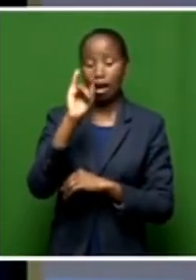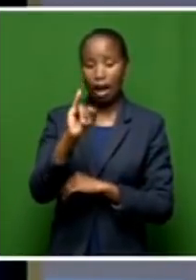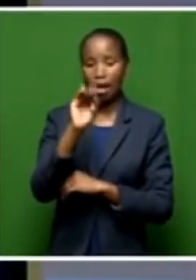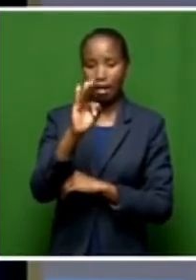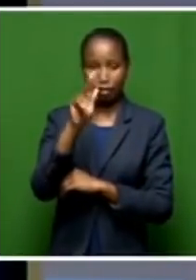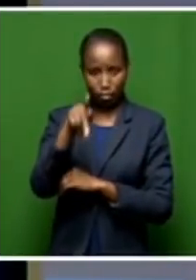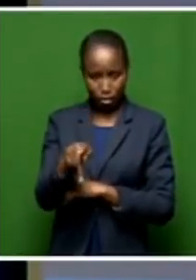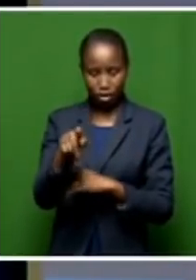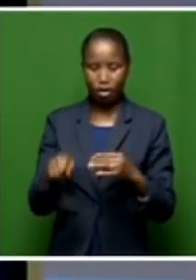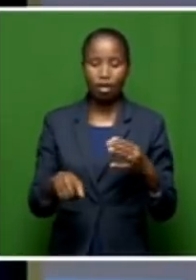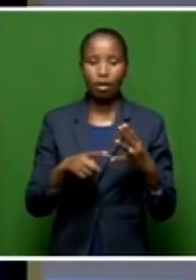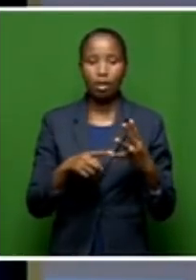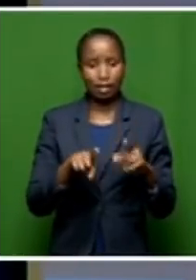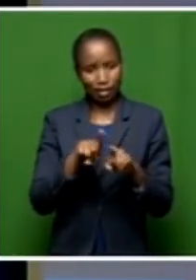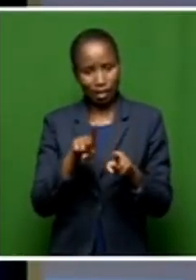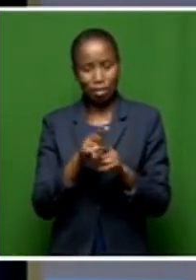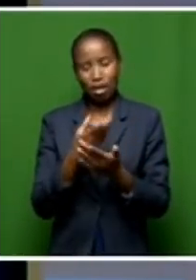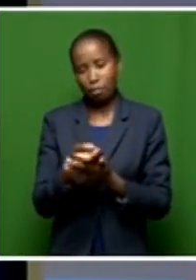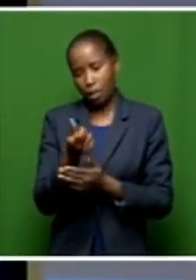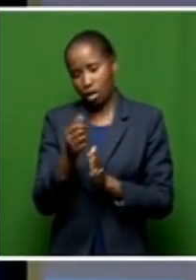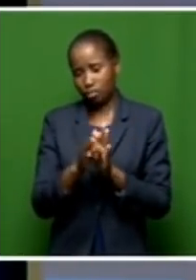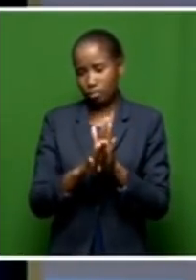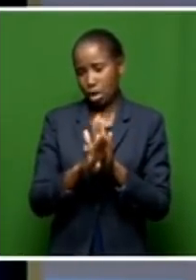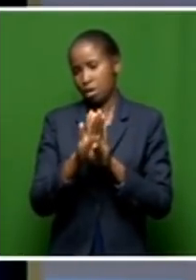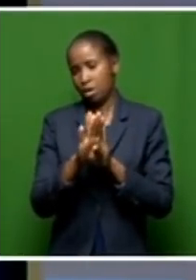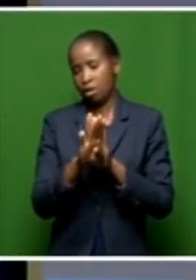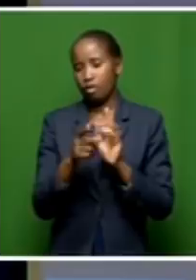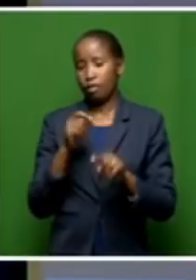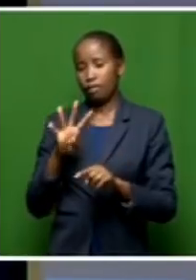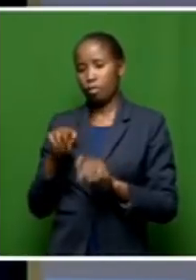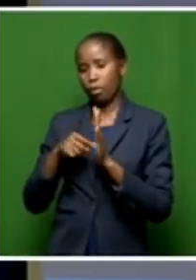from 4.3% to 5.6%.